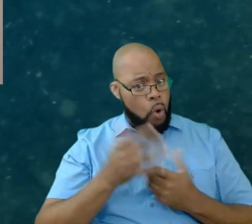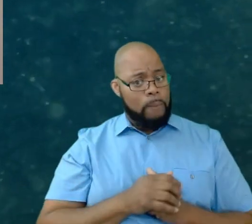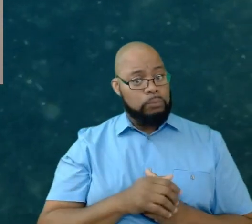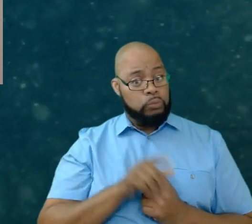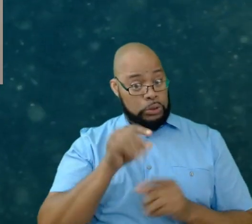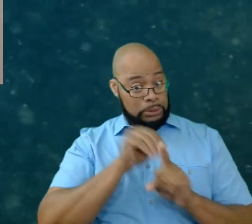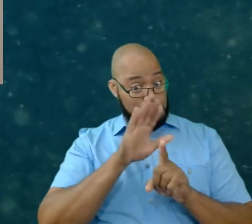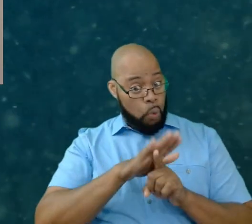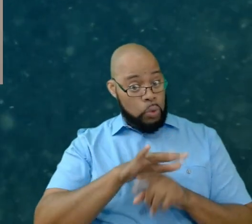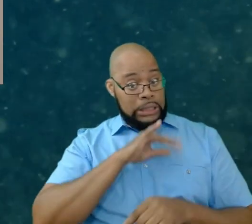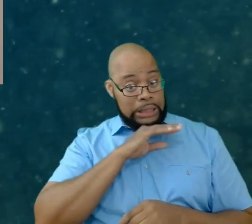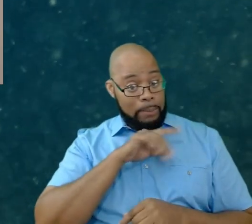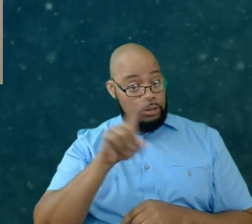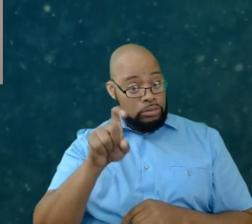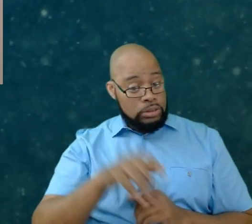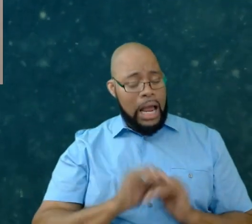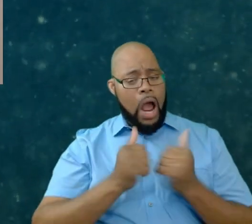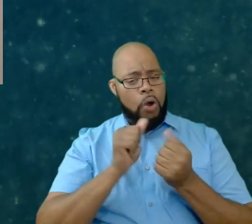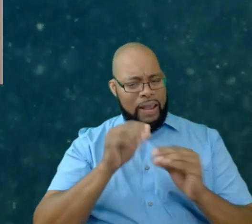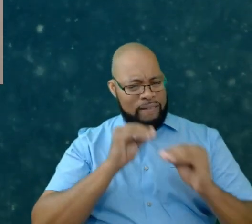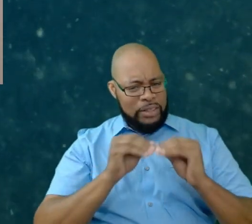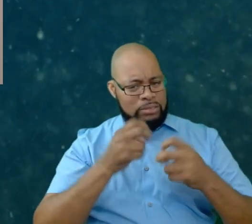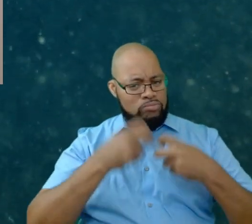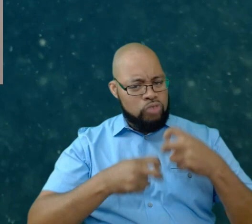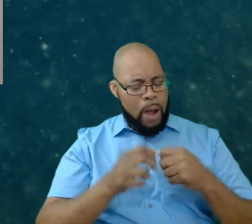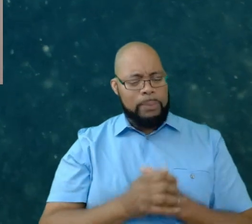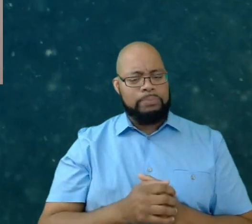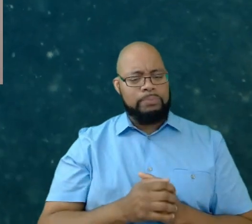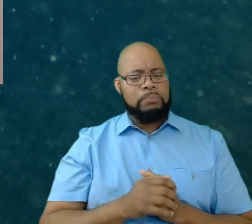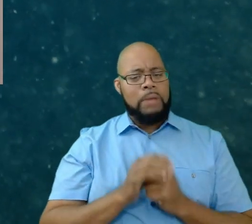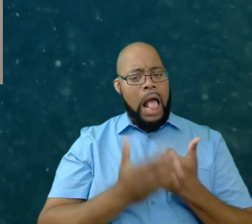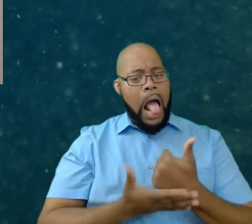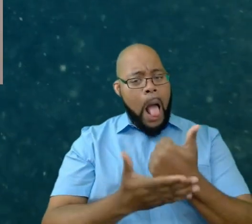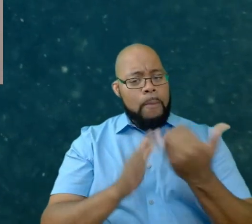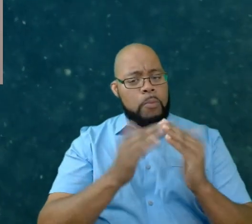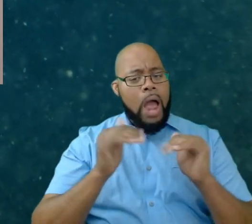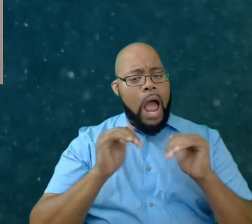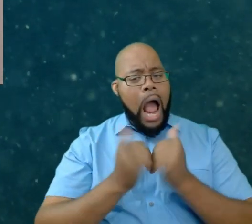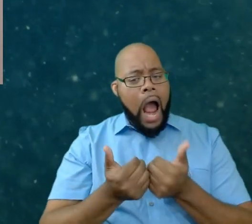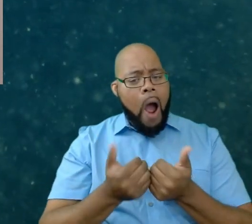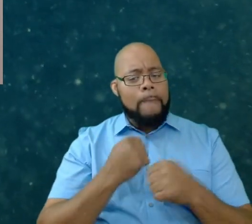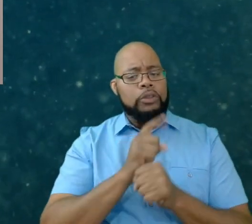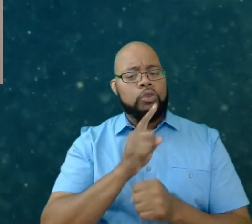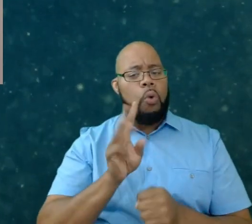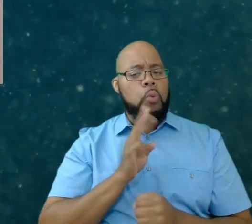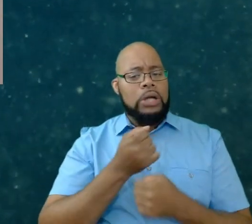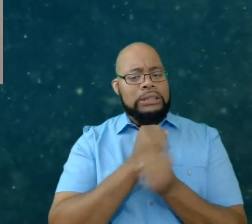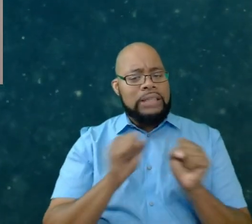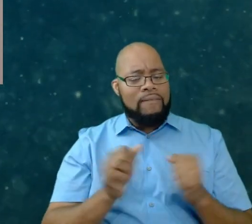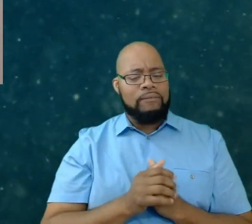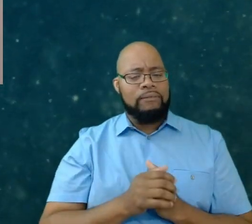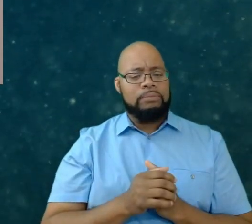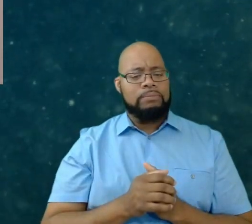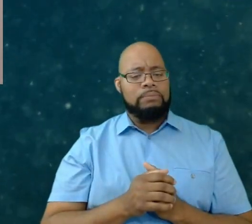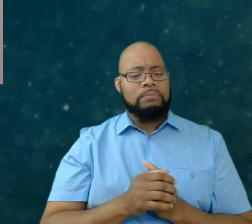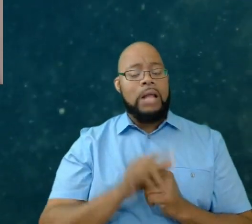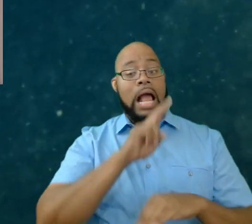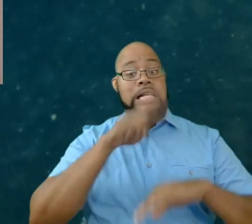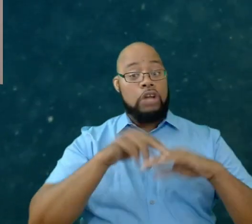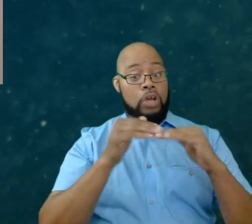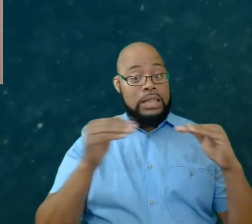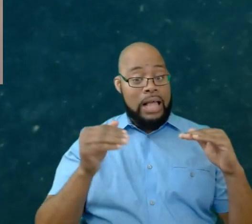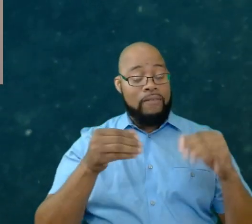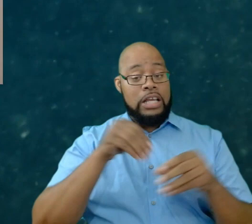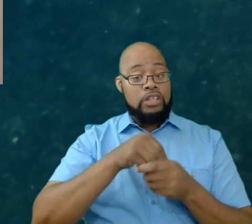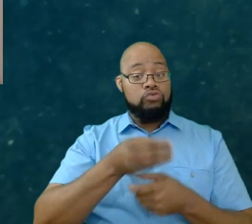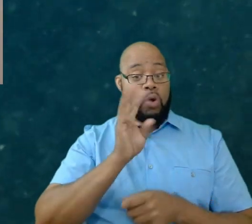is to be informed. Are you exposed to contamination? How can you fix the problem? Can you help your community to make sure your water is safe to drink?